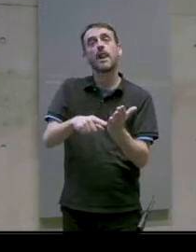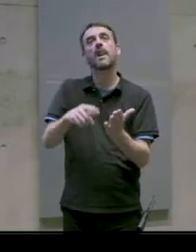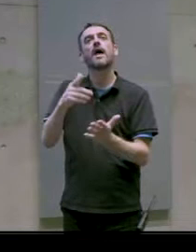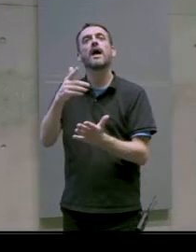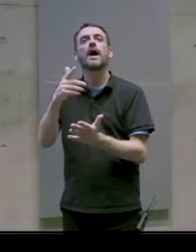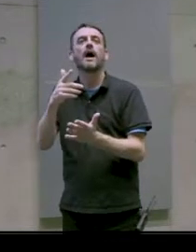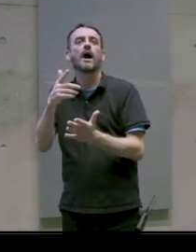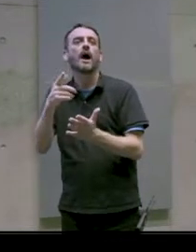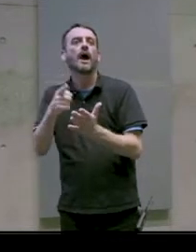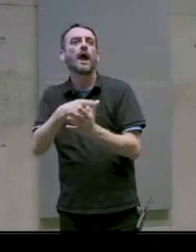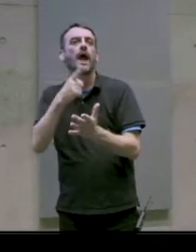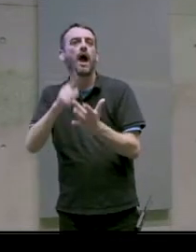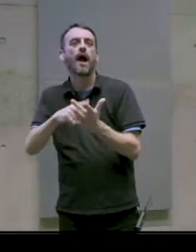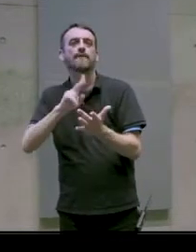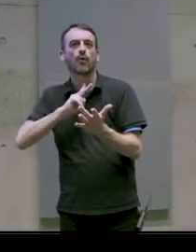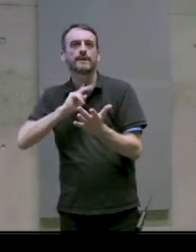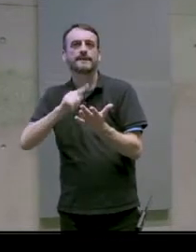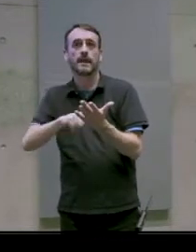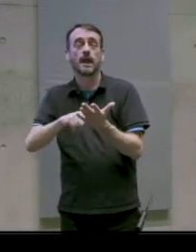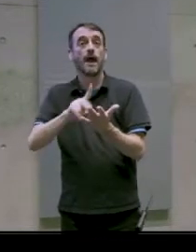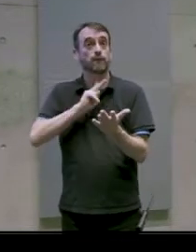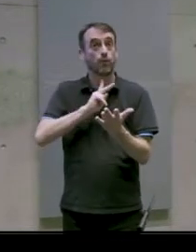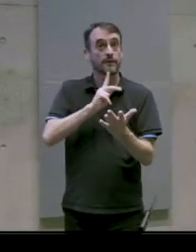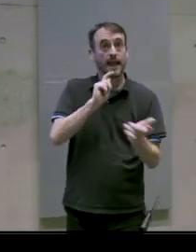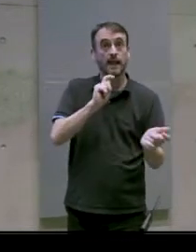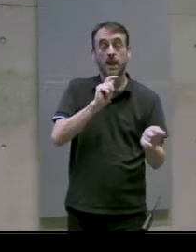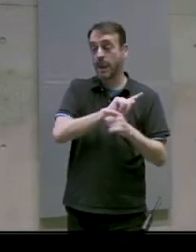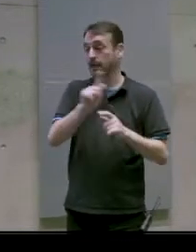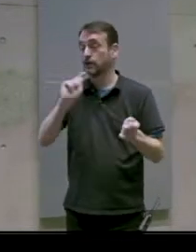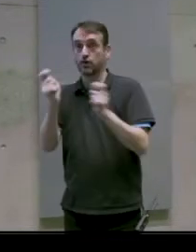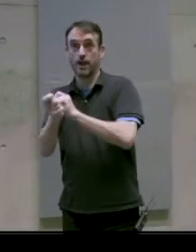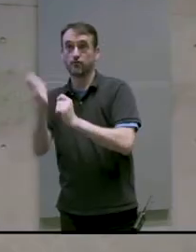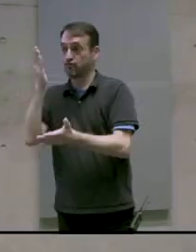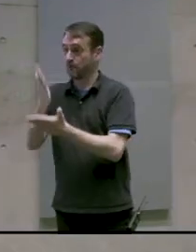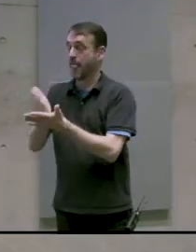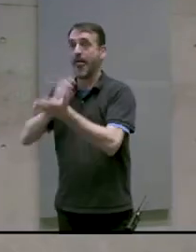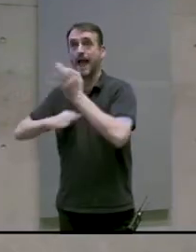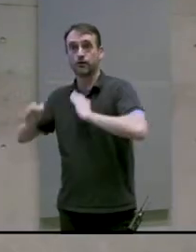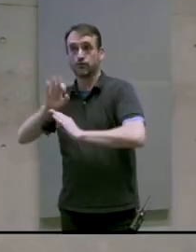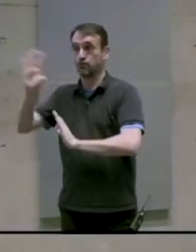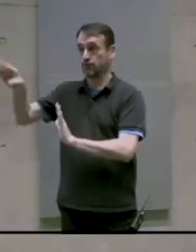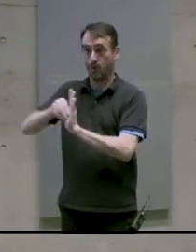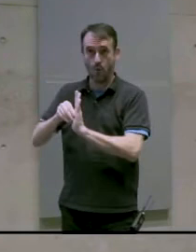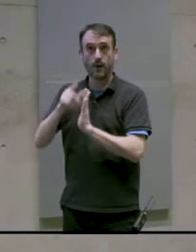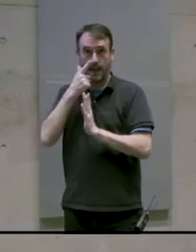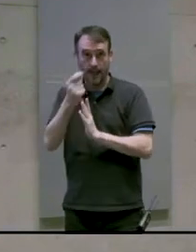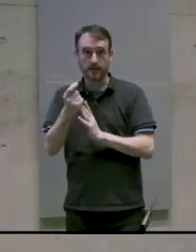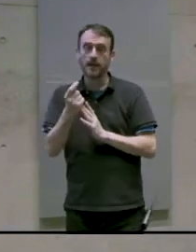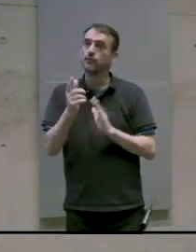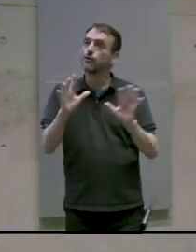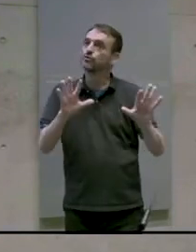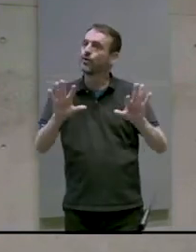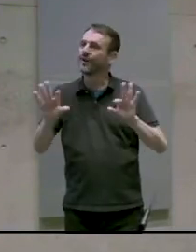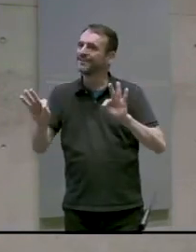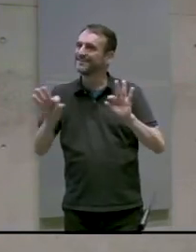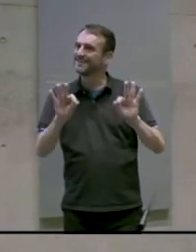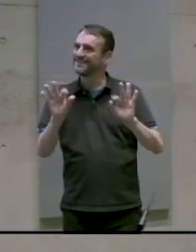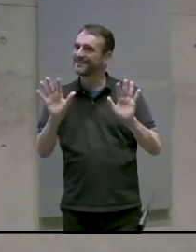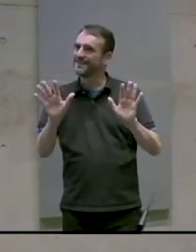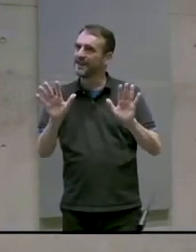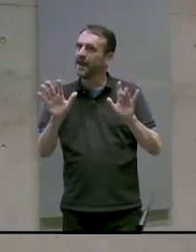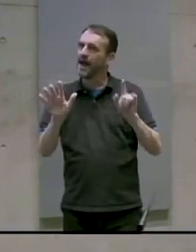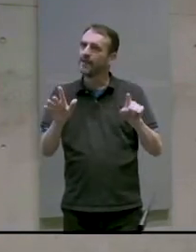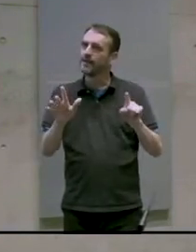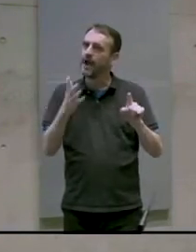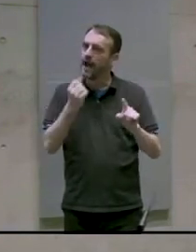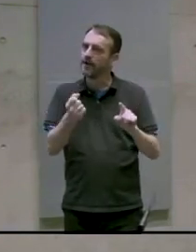voices. You can change the voices to real actors when you've got everything working. You've got choice, and you look for all of the key